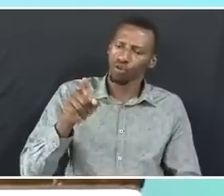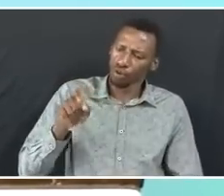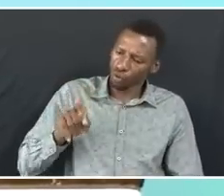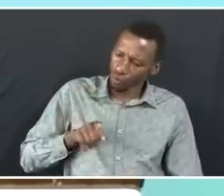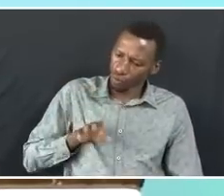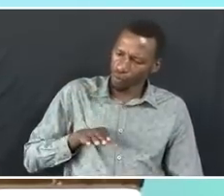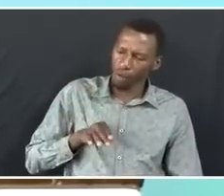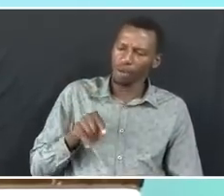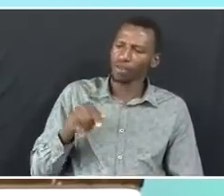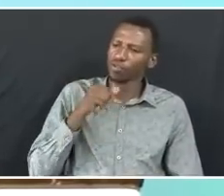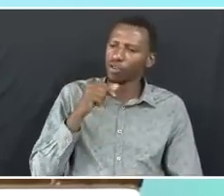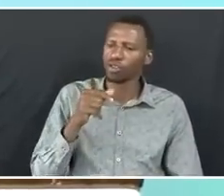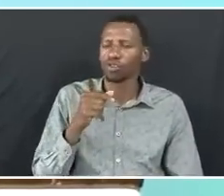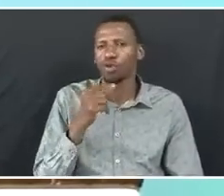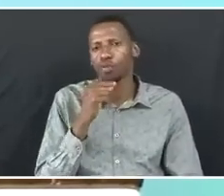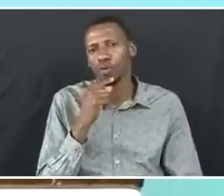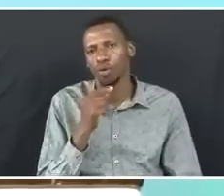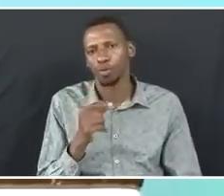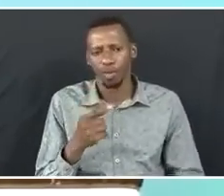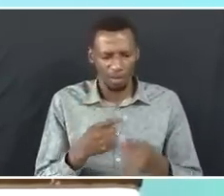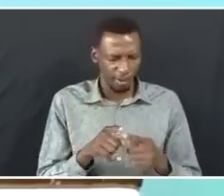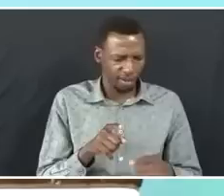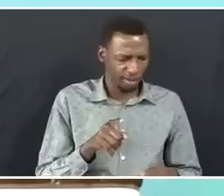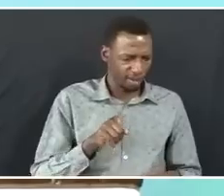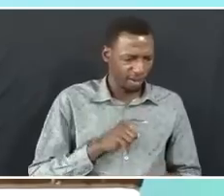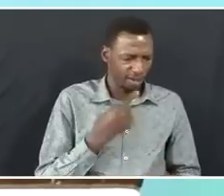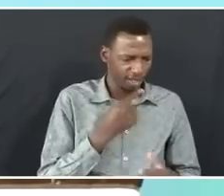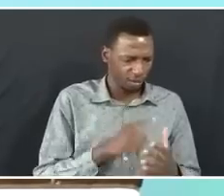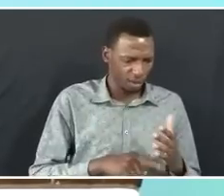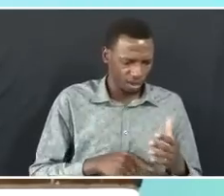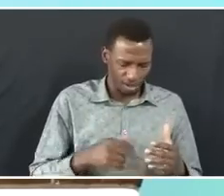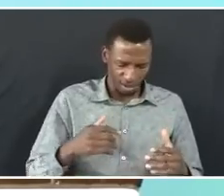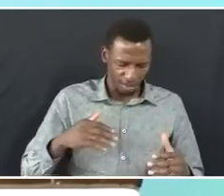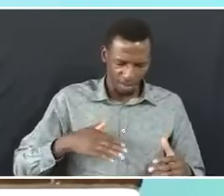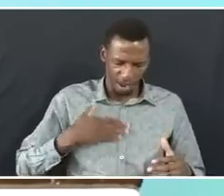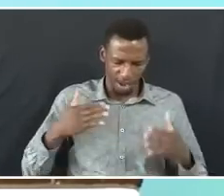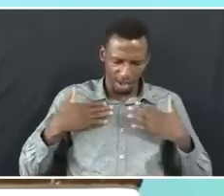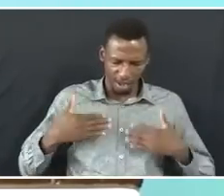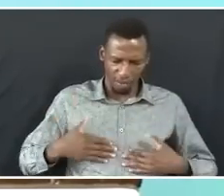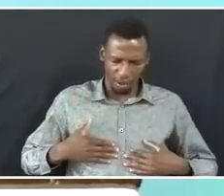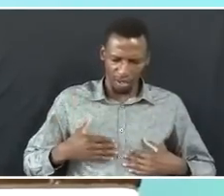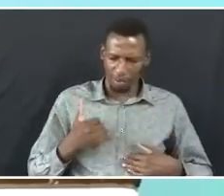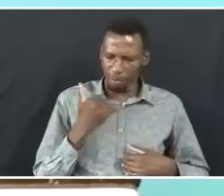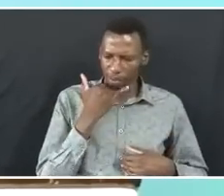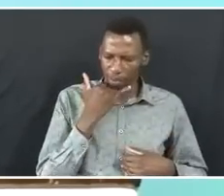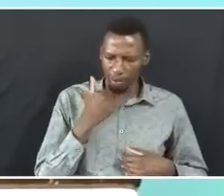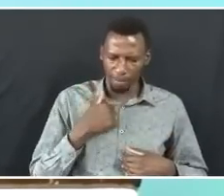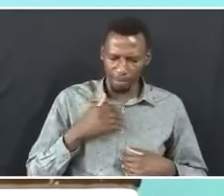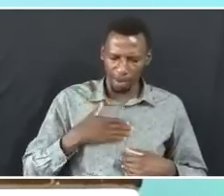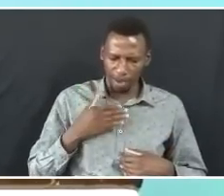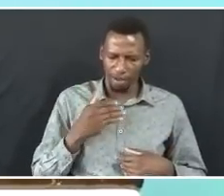boy. But the girl is saying, I'm locked up in the wrong body.